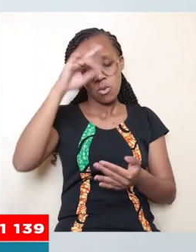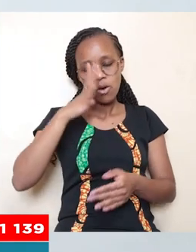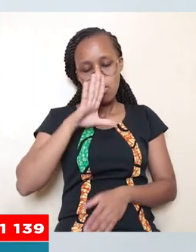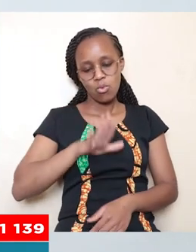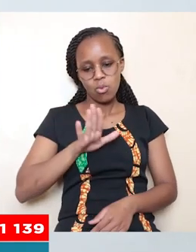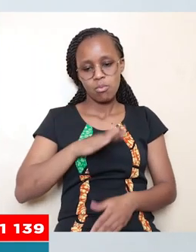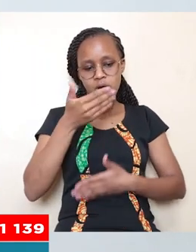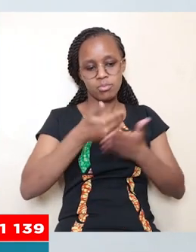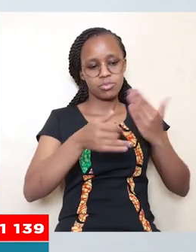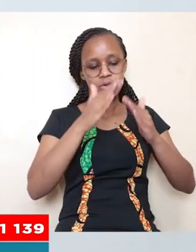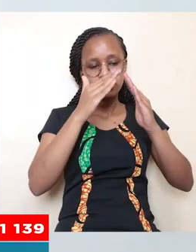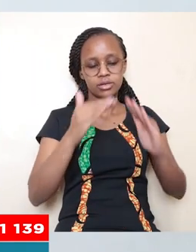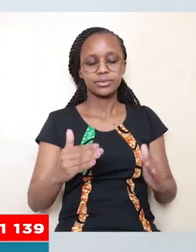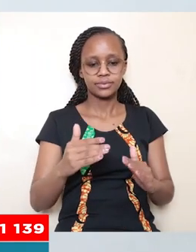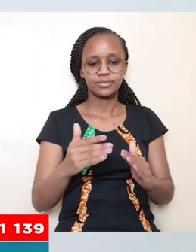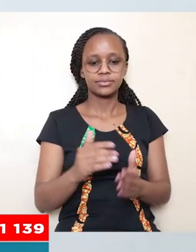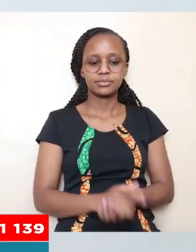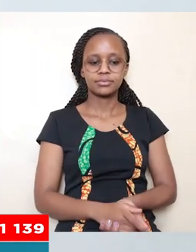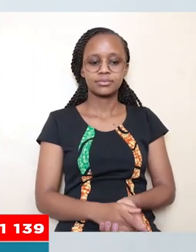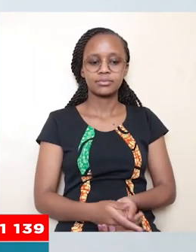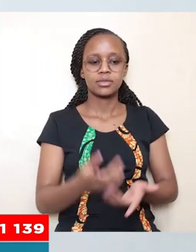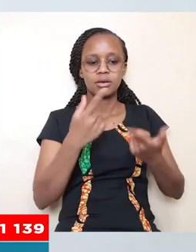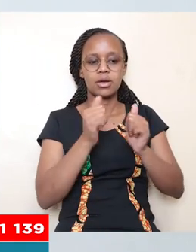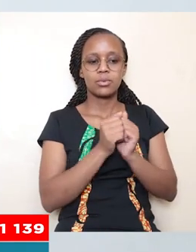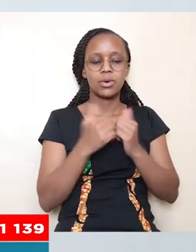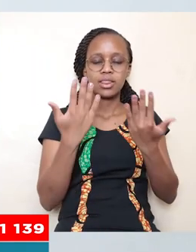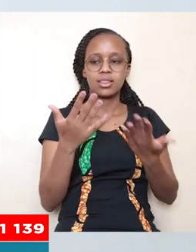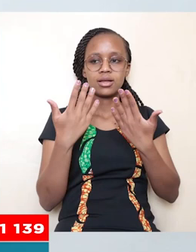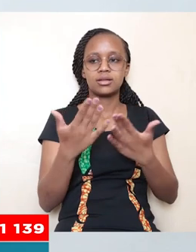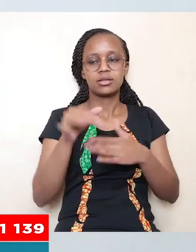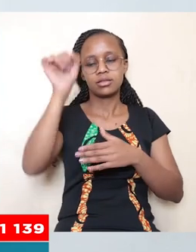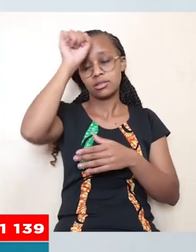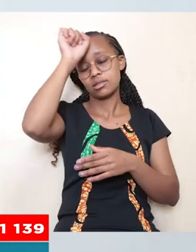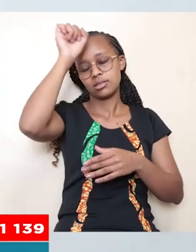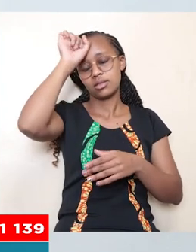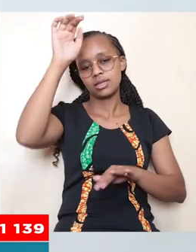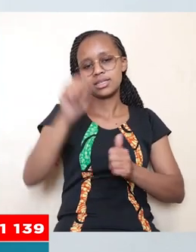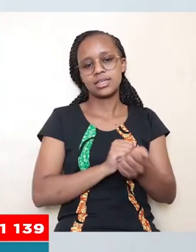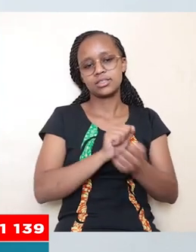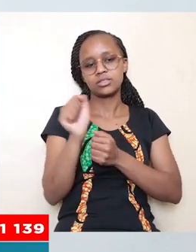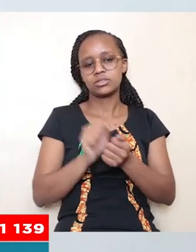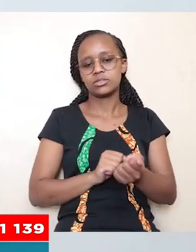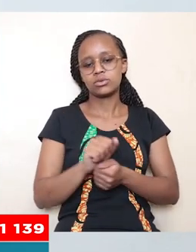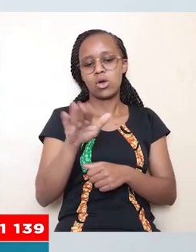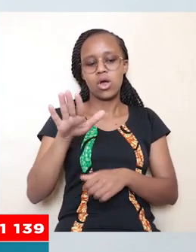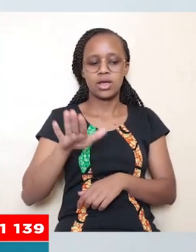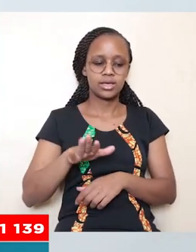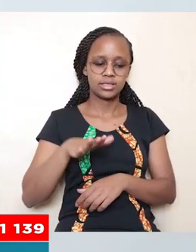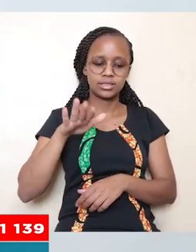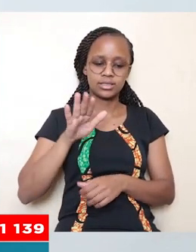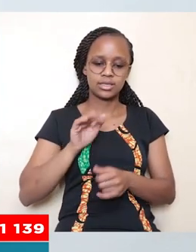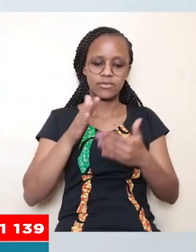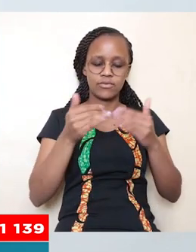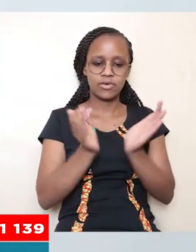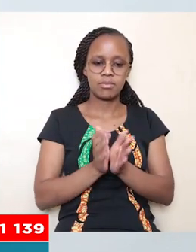woman builds her house, but with her hands, the foolish one tears hers down.